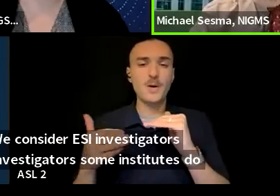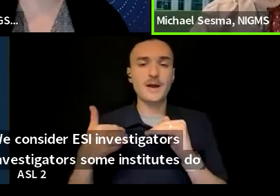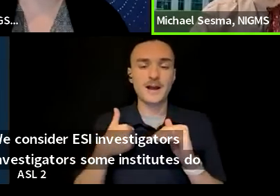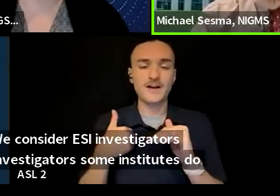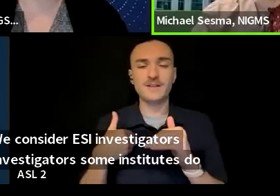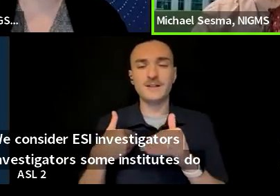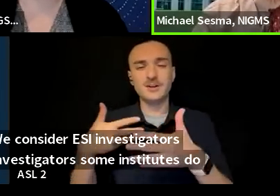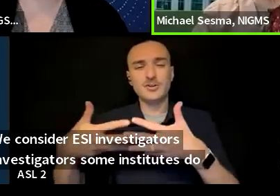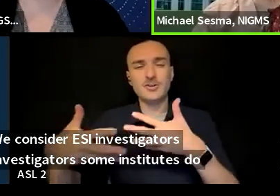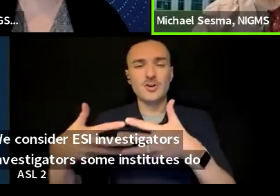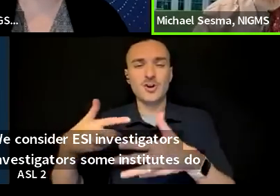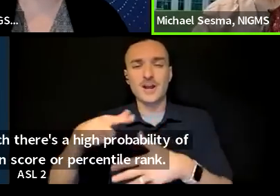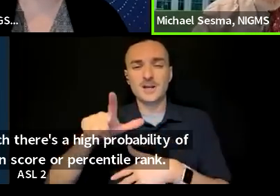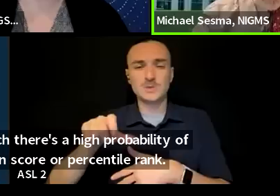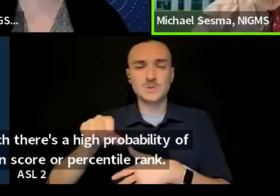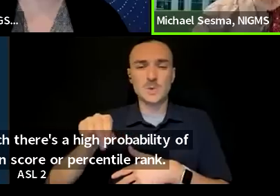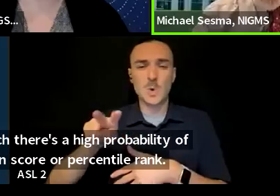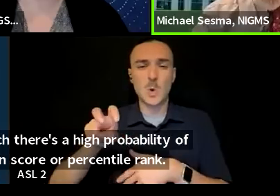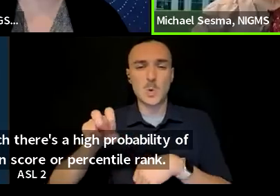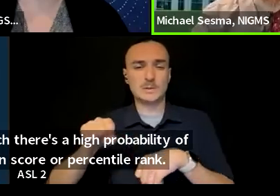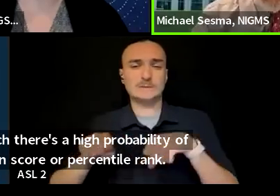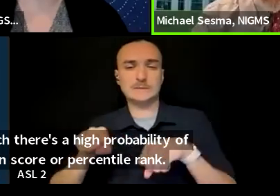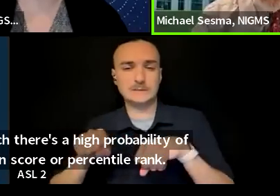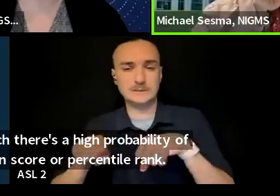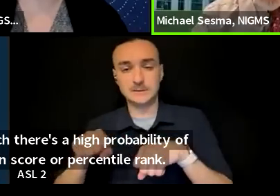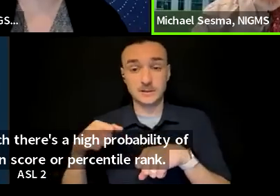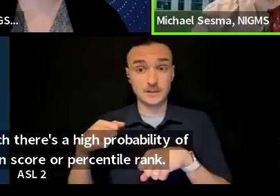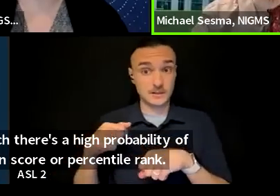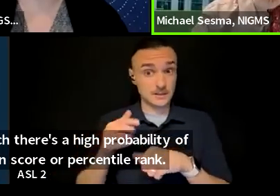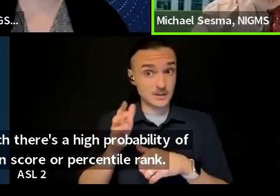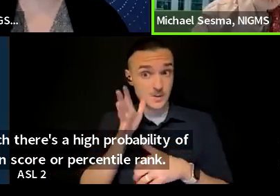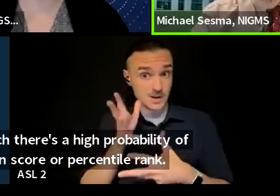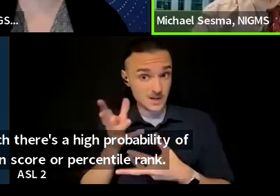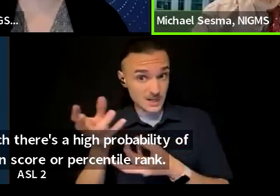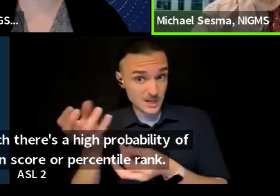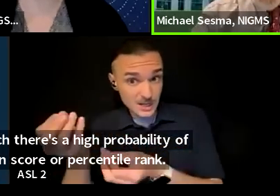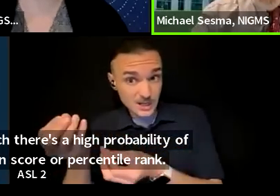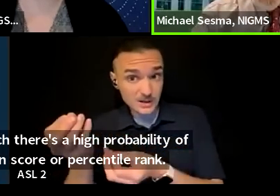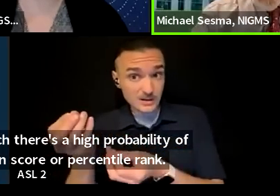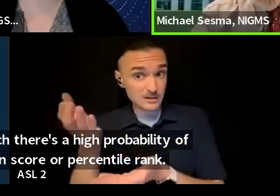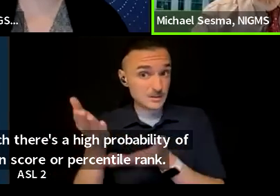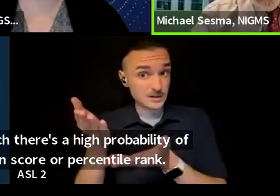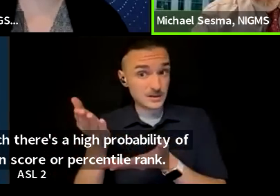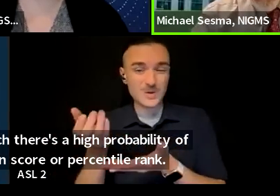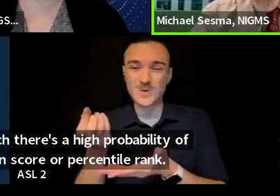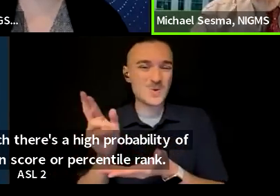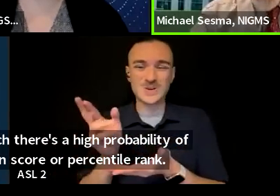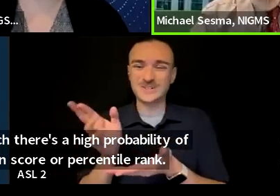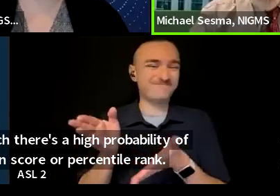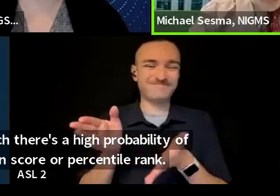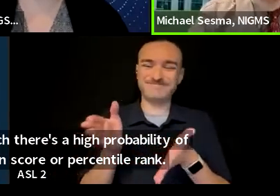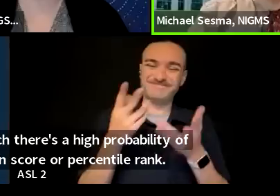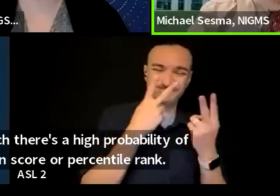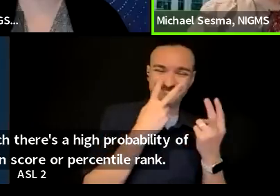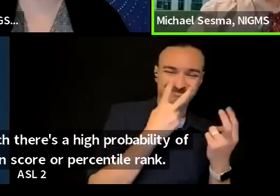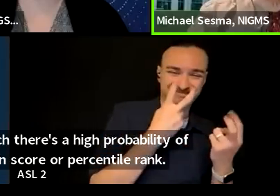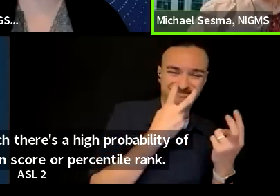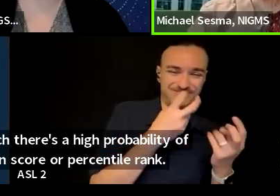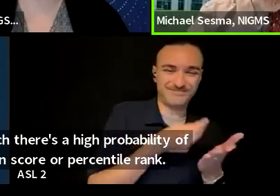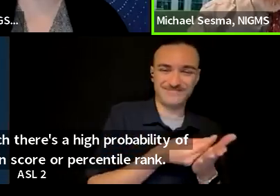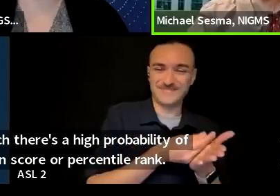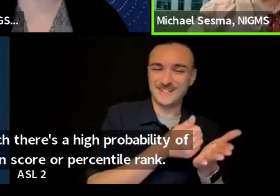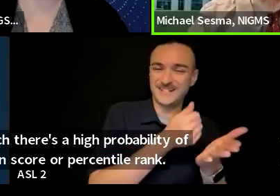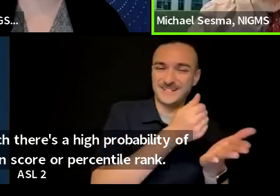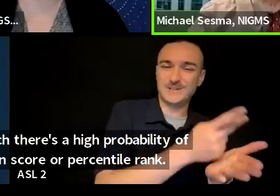zone, where it's hard to tell whether that's going to tip towards a high probability of funding or a lower probability of funding. So those are